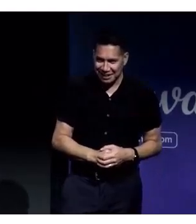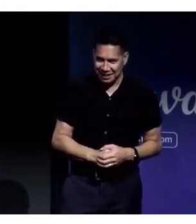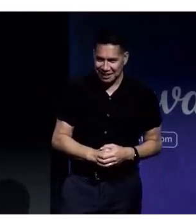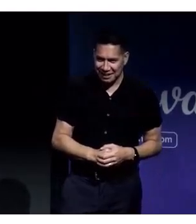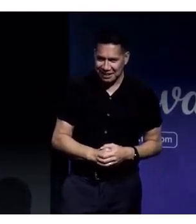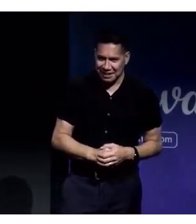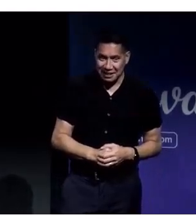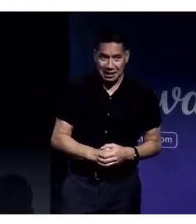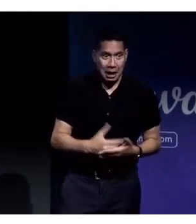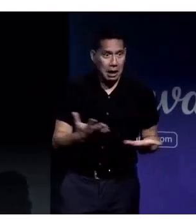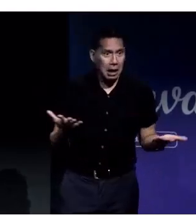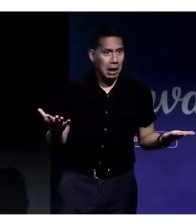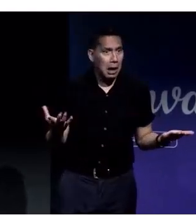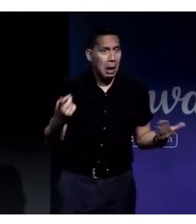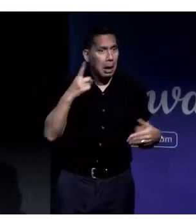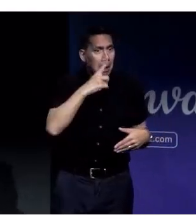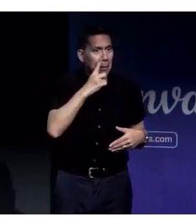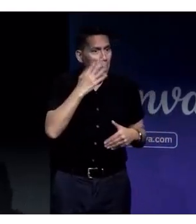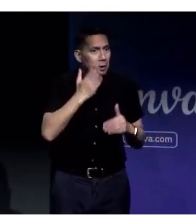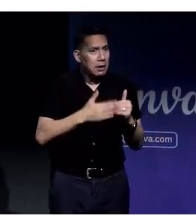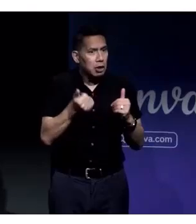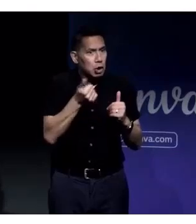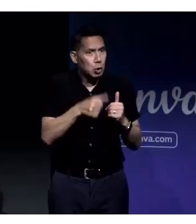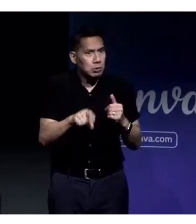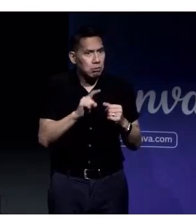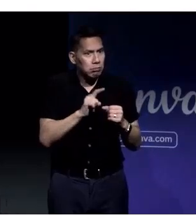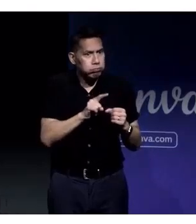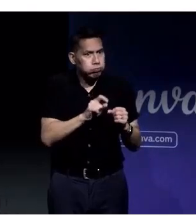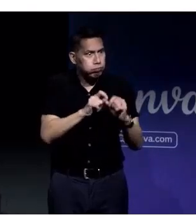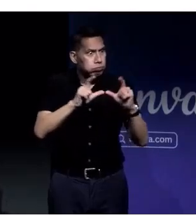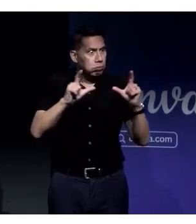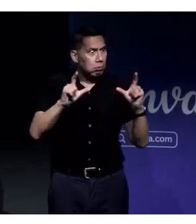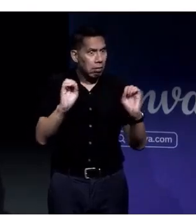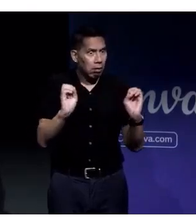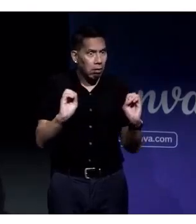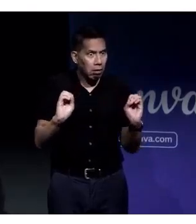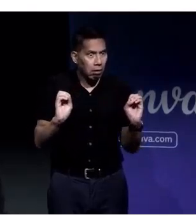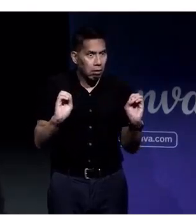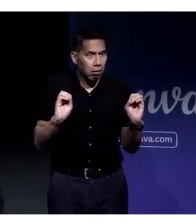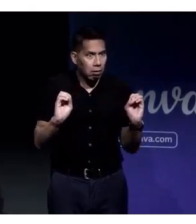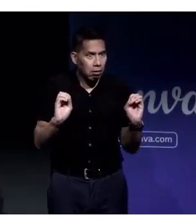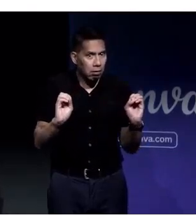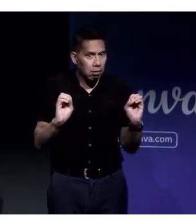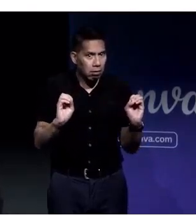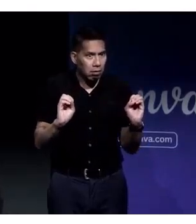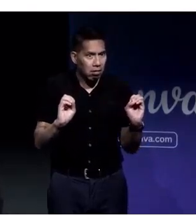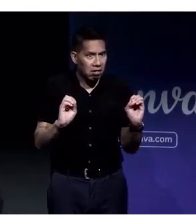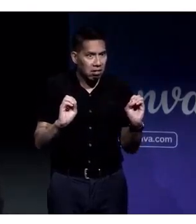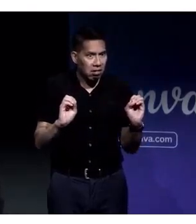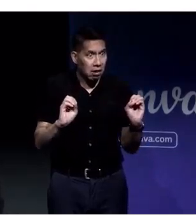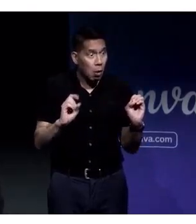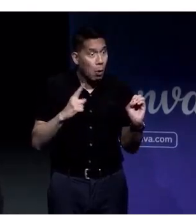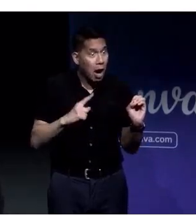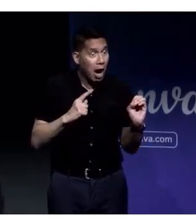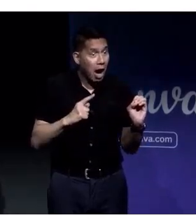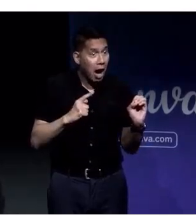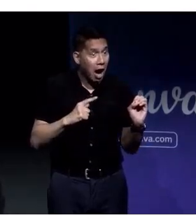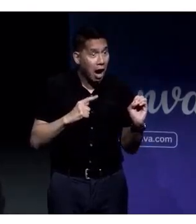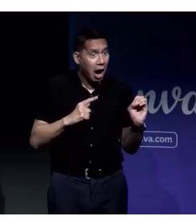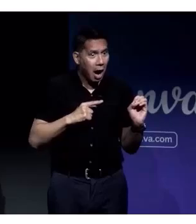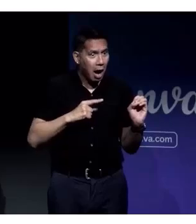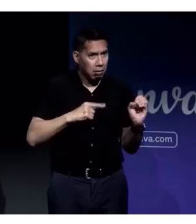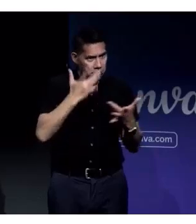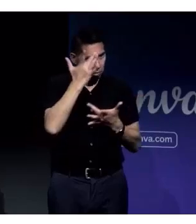0. Nobody used the large text pop-ups at all. Nobody knew,